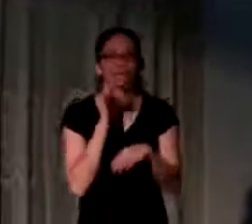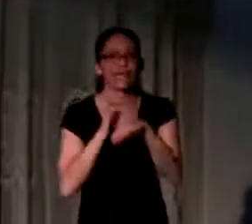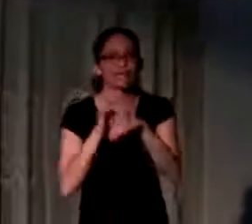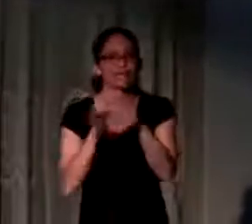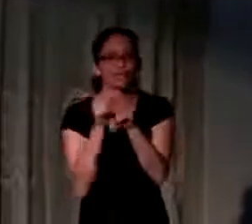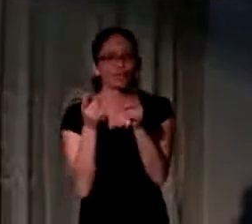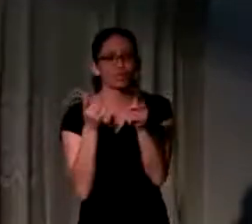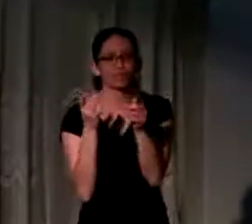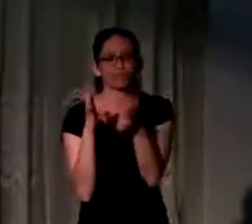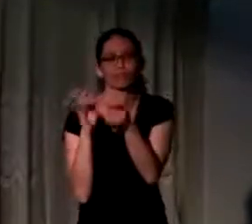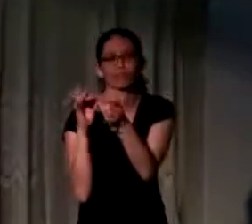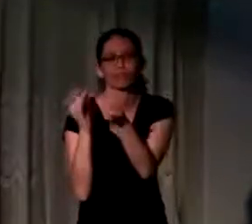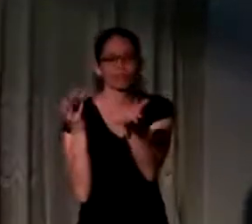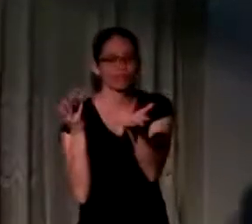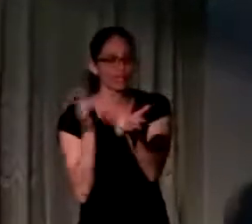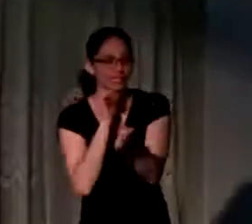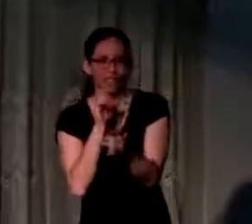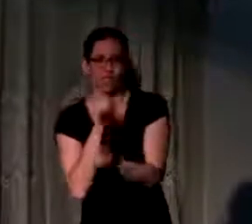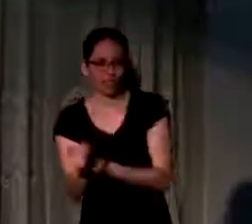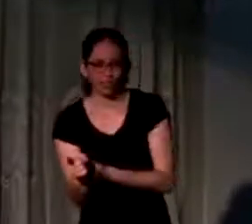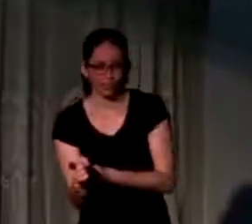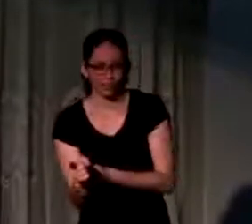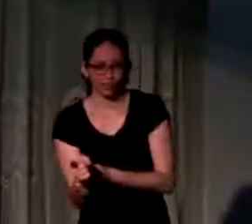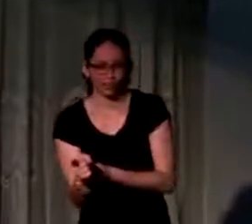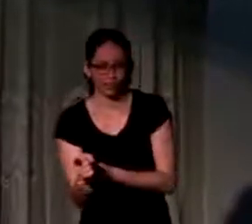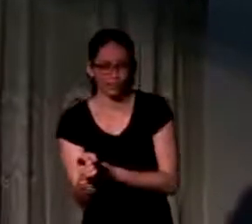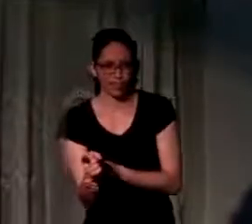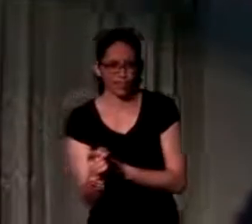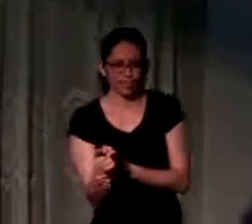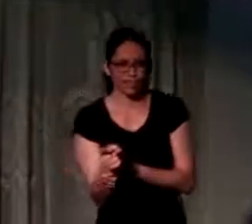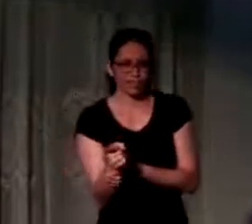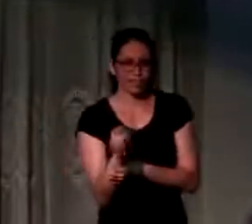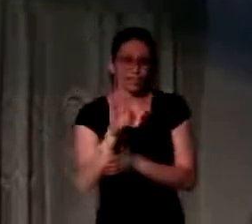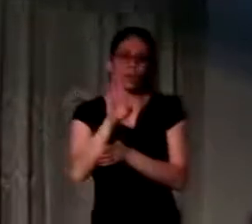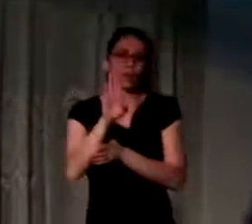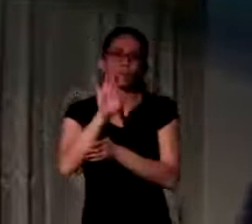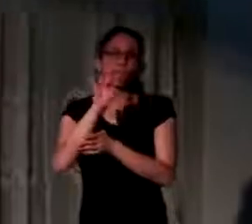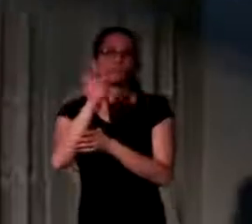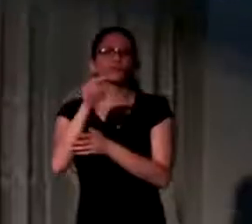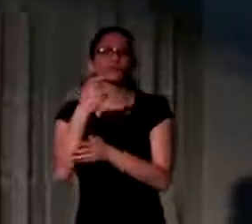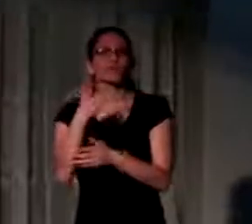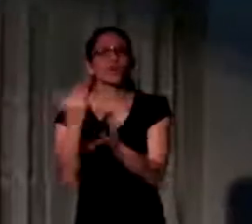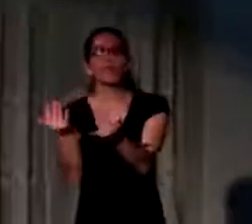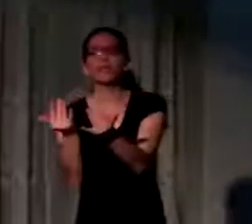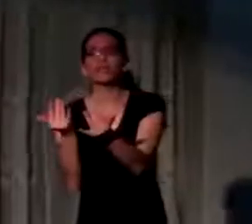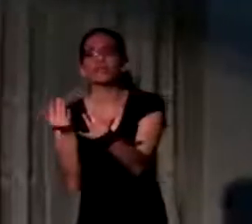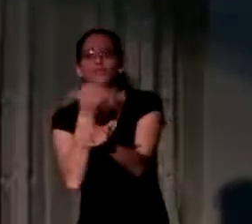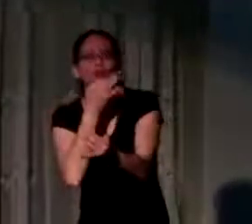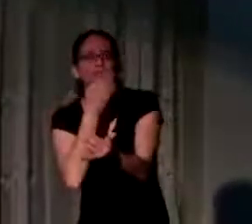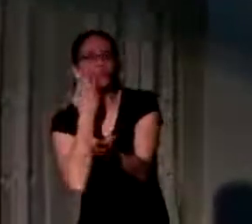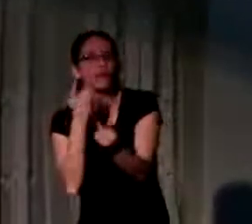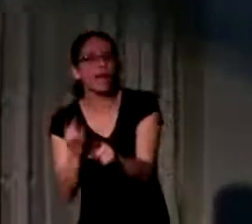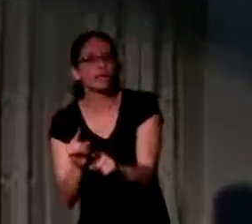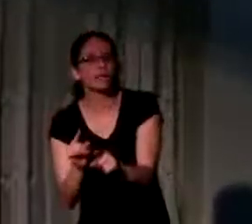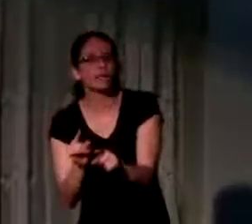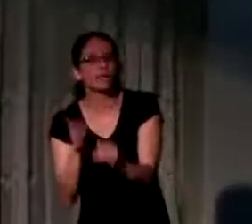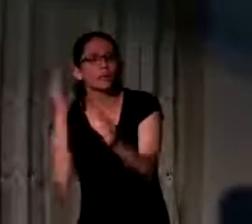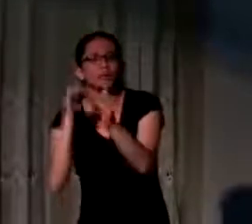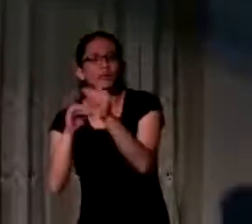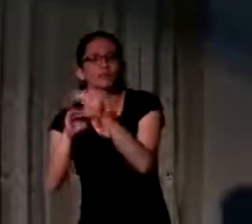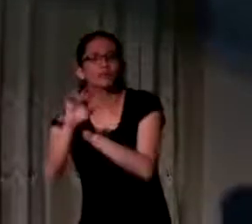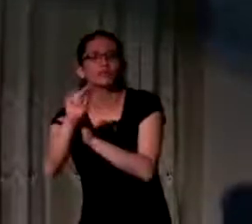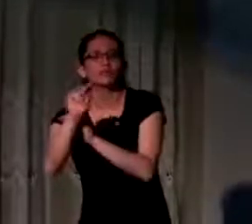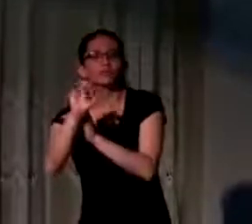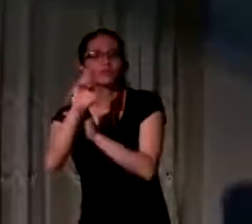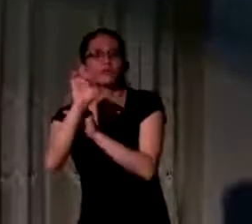them. He said, wait. Wait, you'll see. In time to come, when you go into nirvana, then you'll